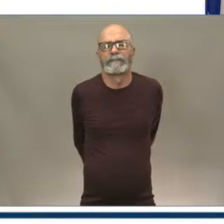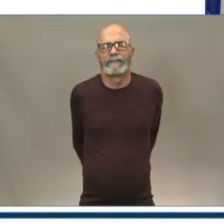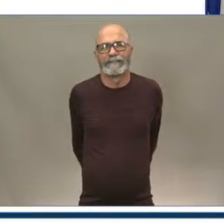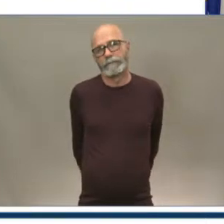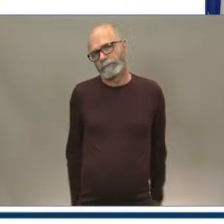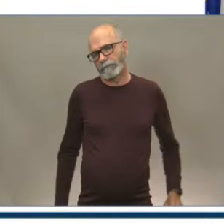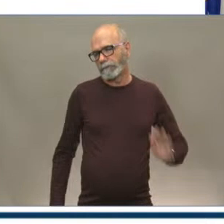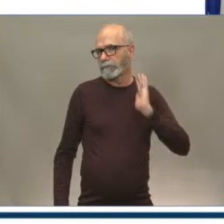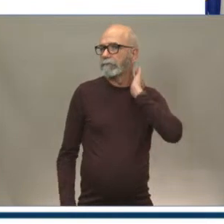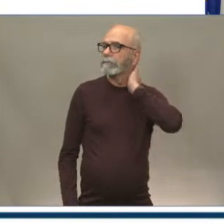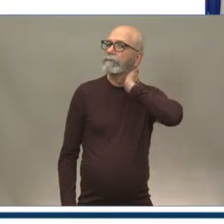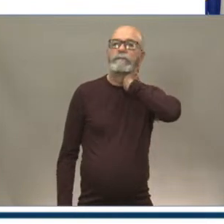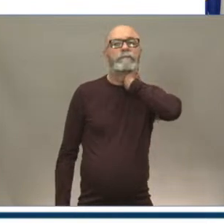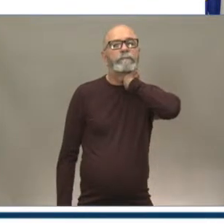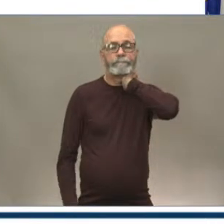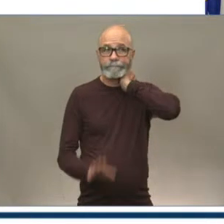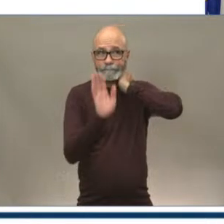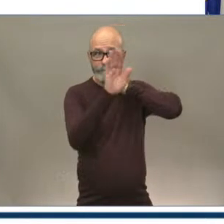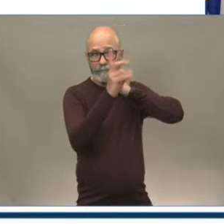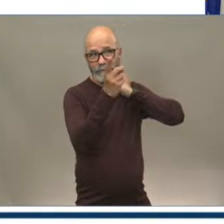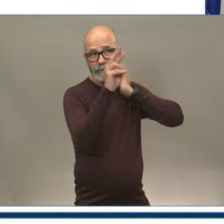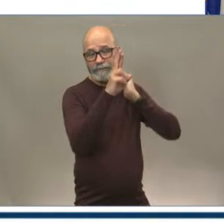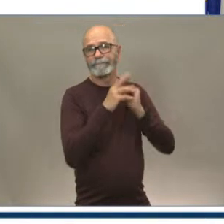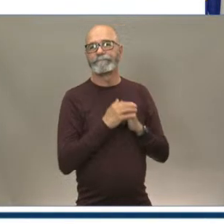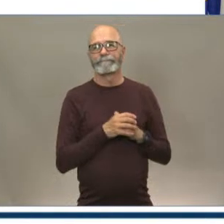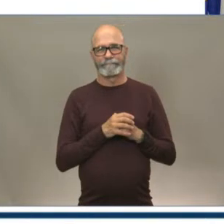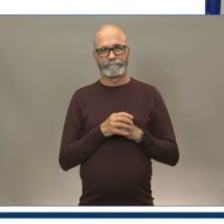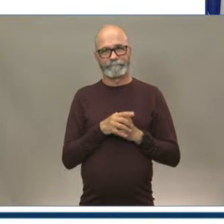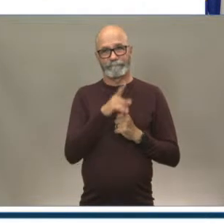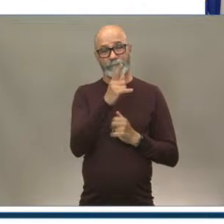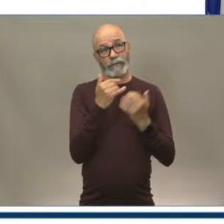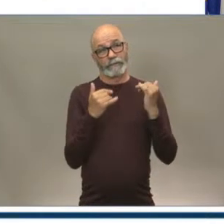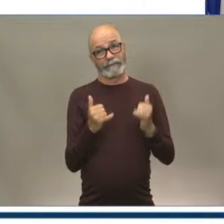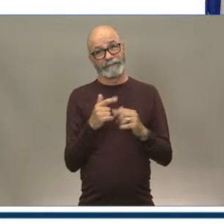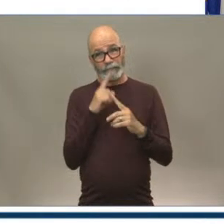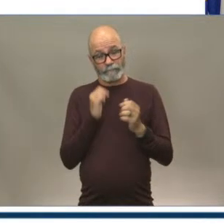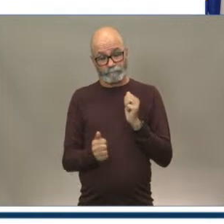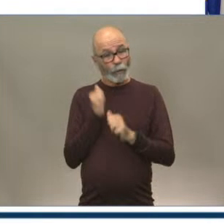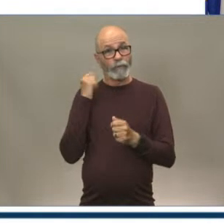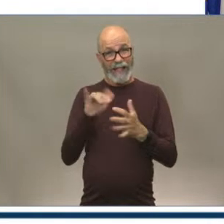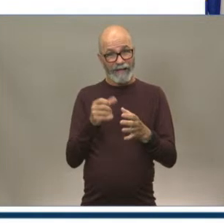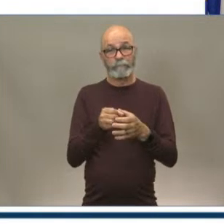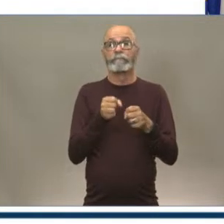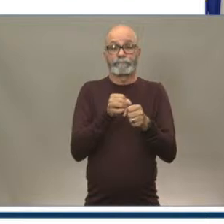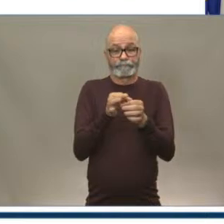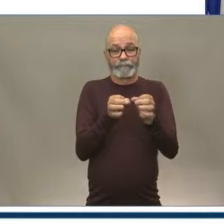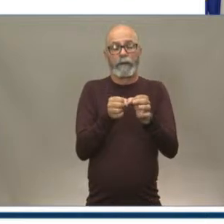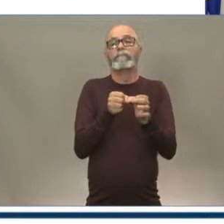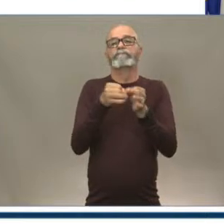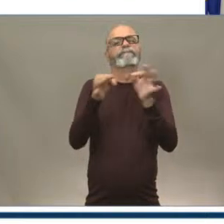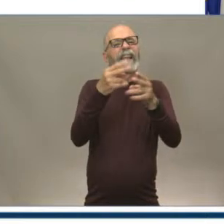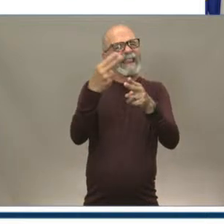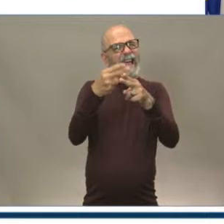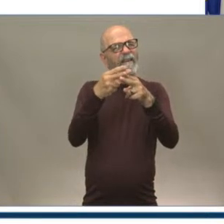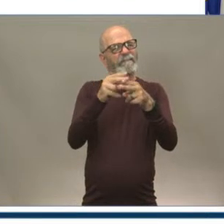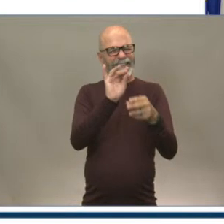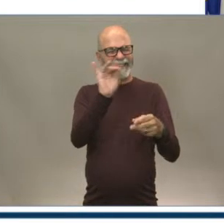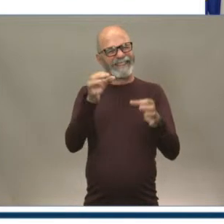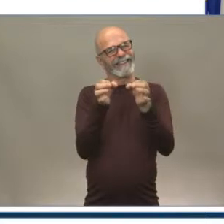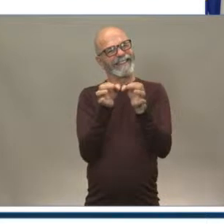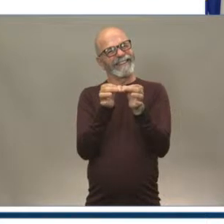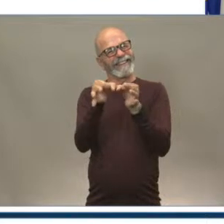Thank you. Dr. Strang, which variant are we seeing most of in Nova Scotia right now? It's predominantly